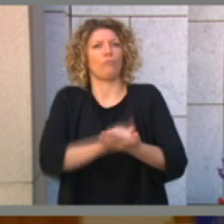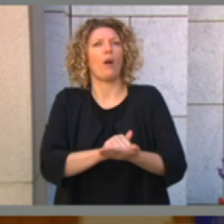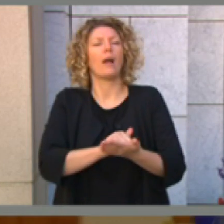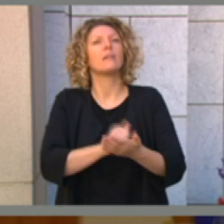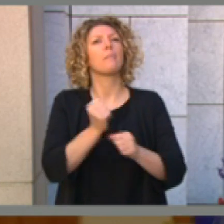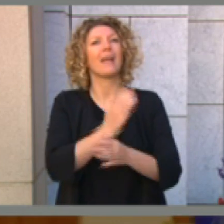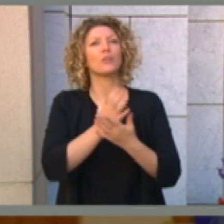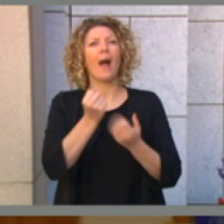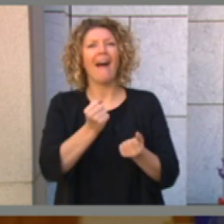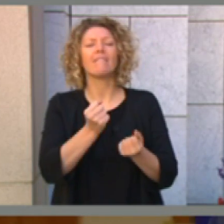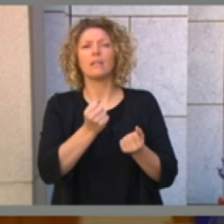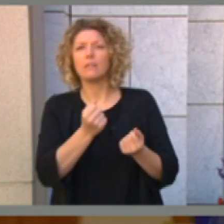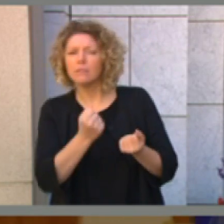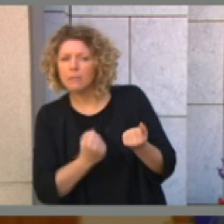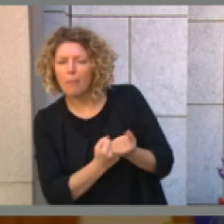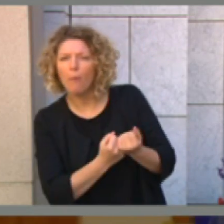support.